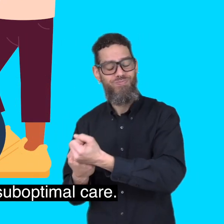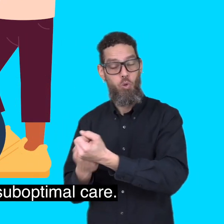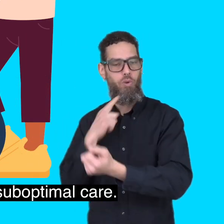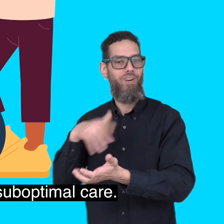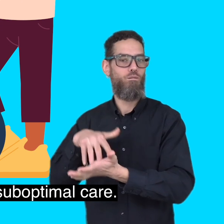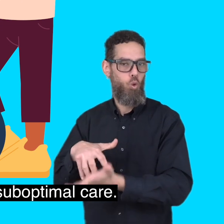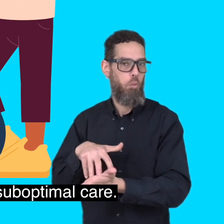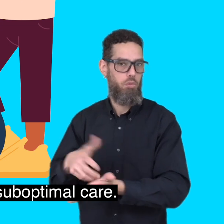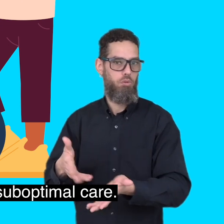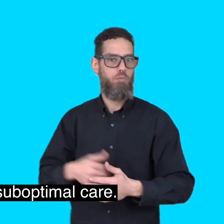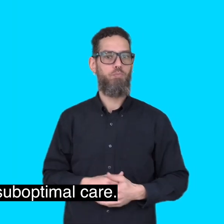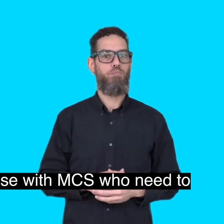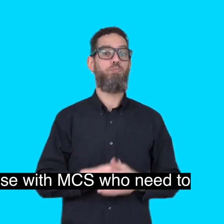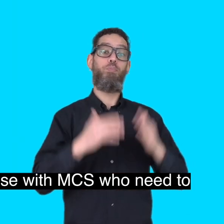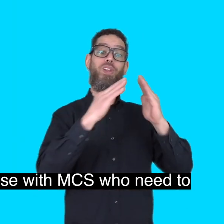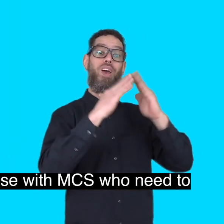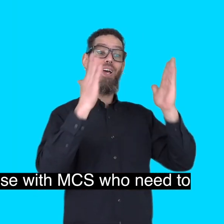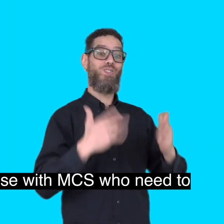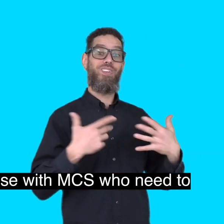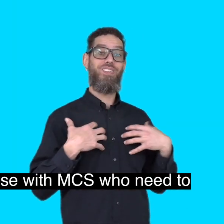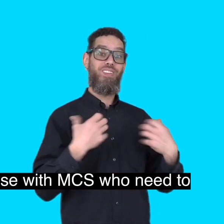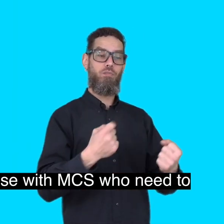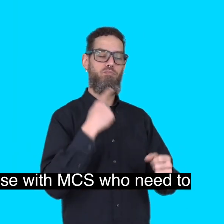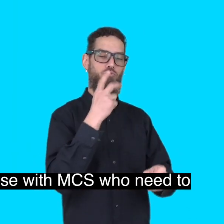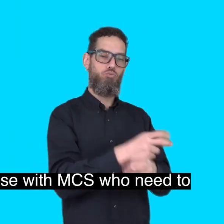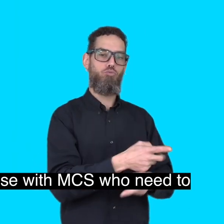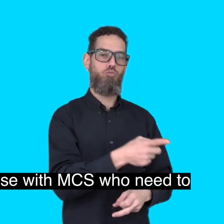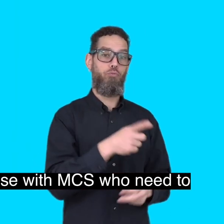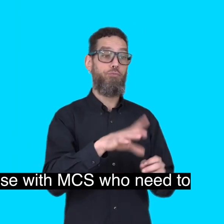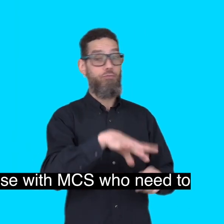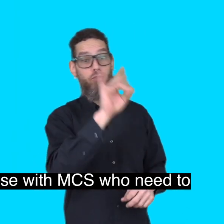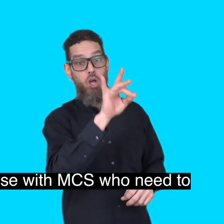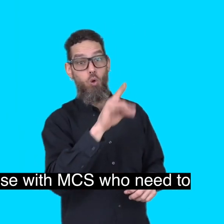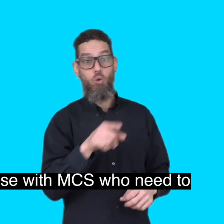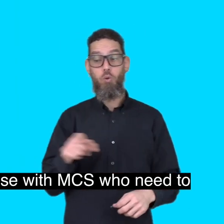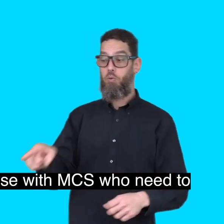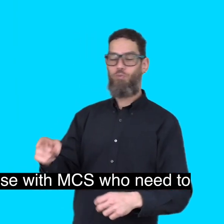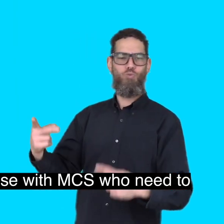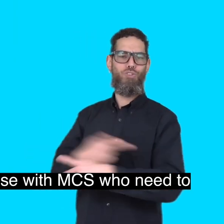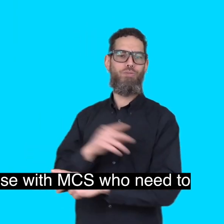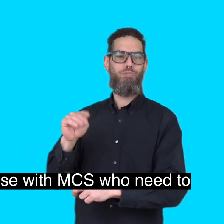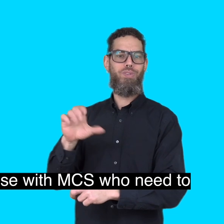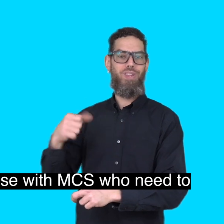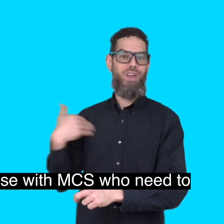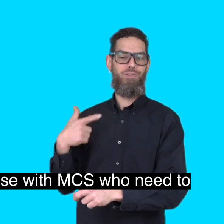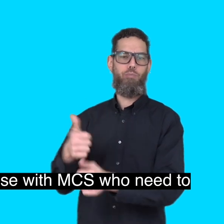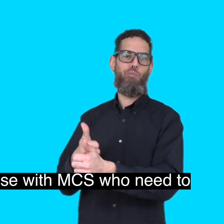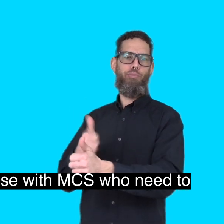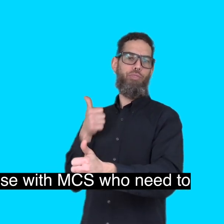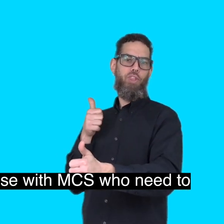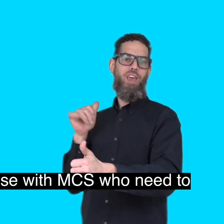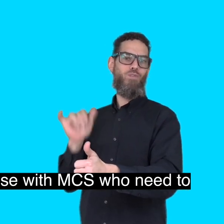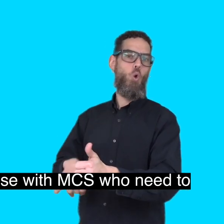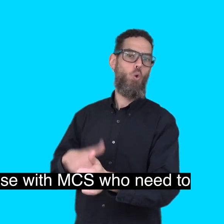receiving suboptimal care. Affordable, healthy housing is hard to find, especially for those with MCS who need